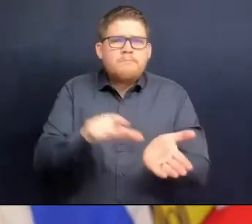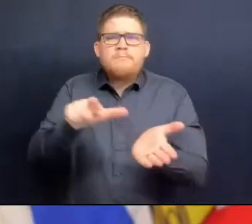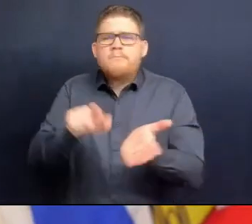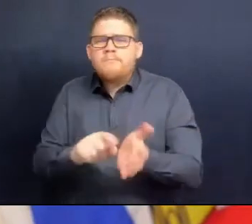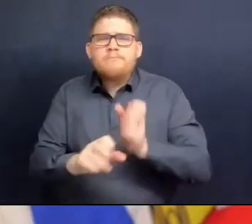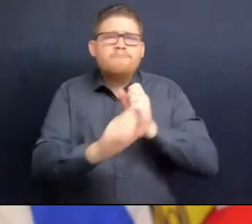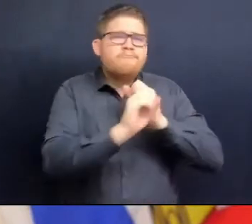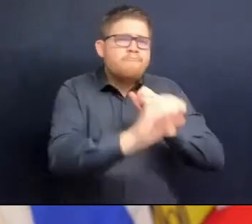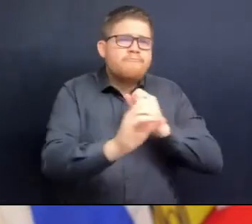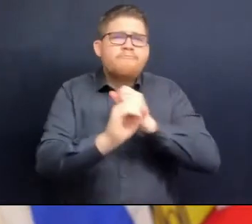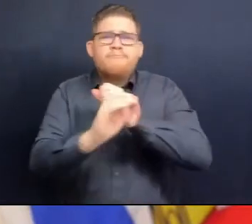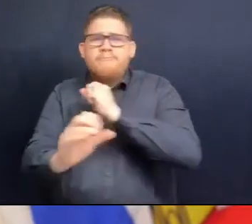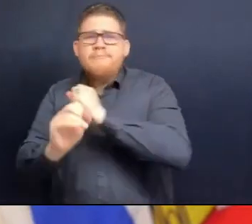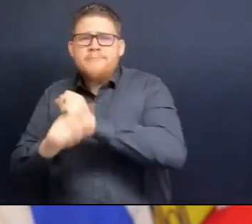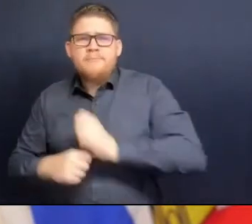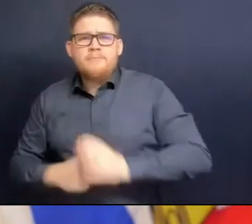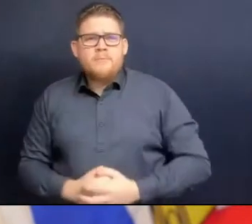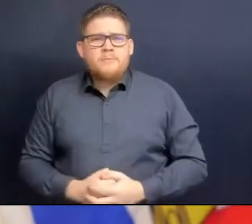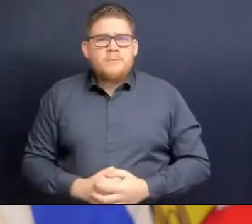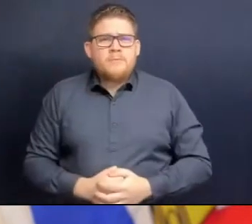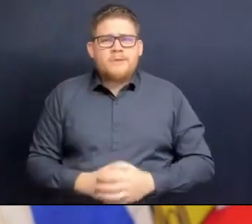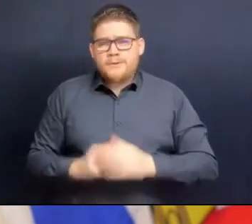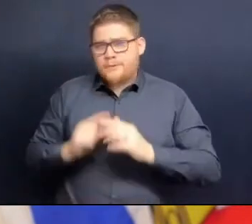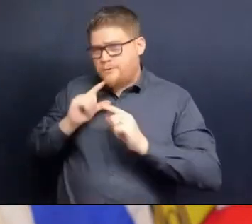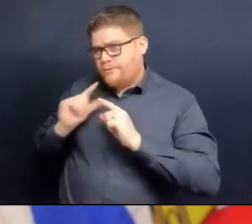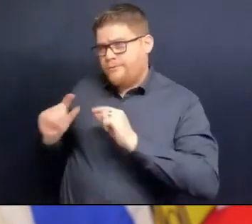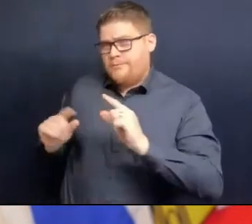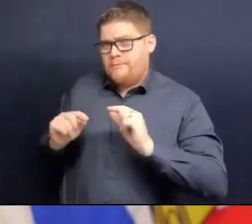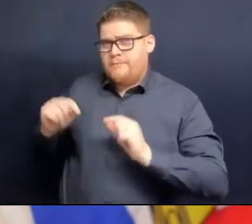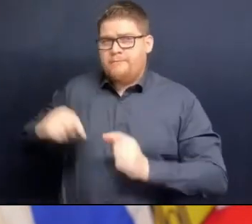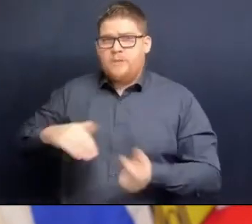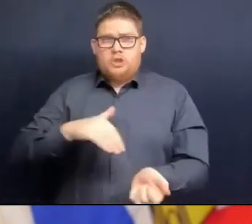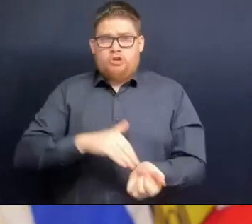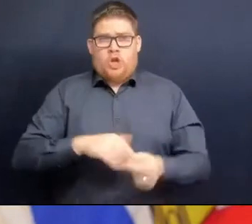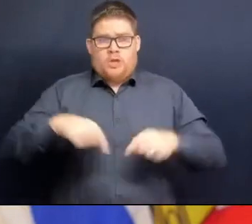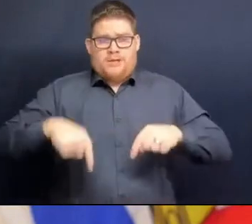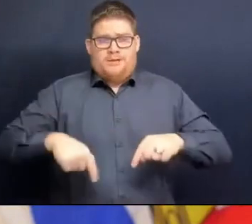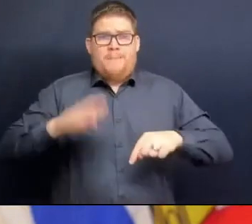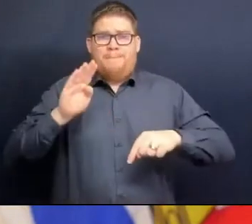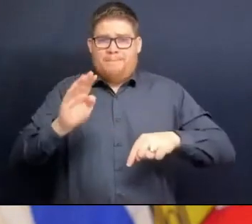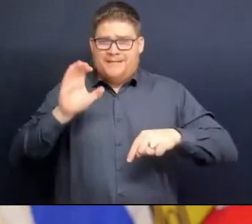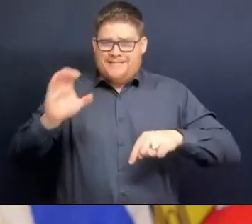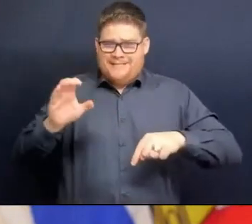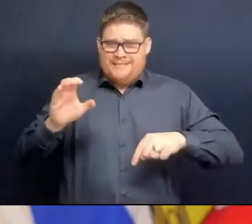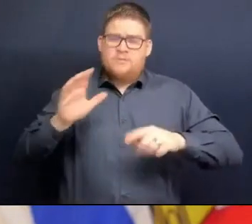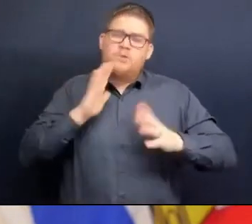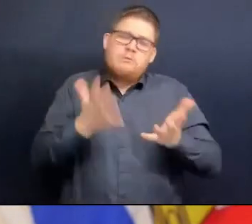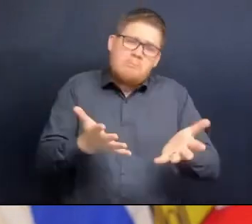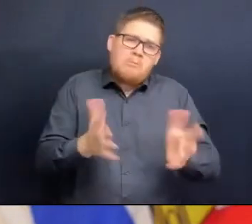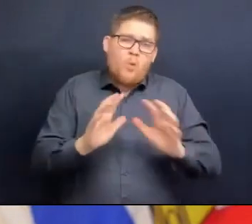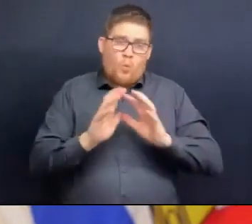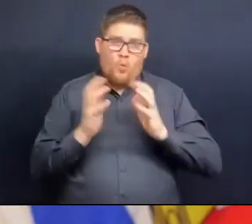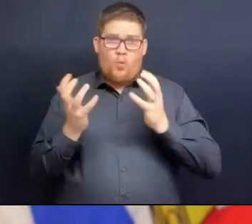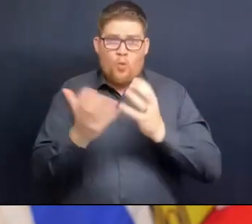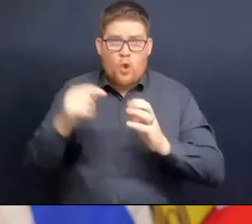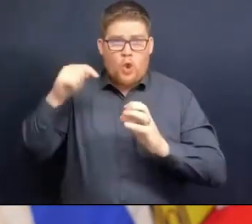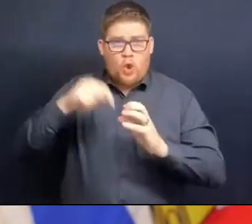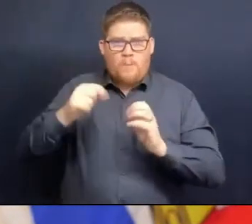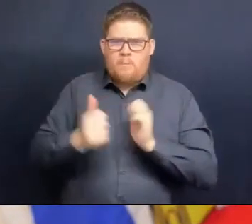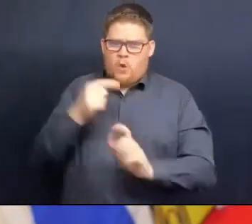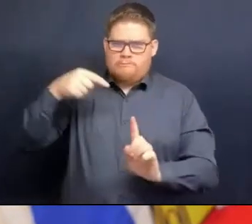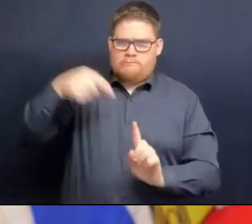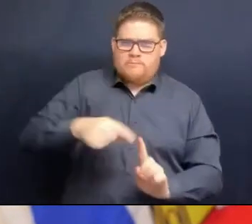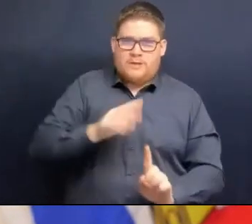about doctors here in BC and elsewhere, but here in BC, spreading quite